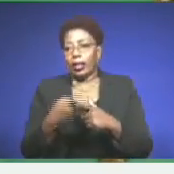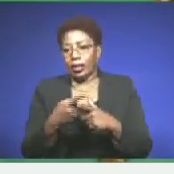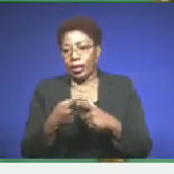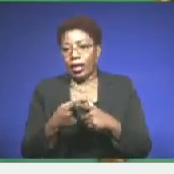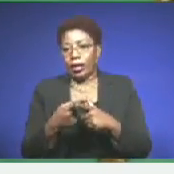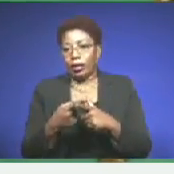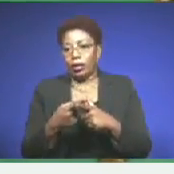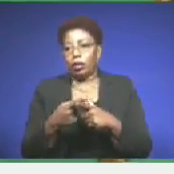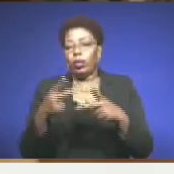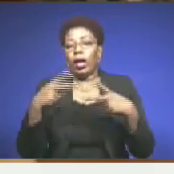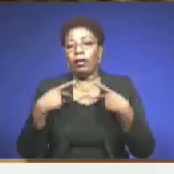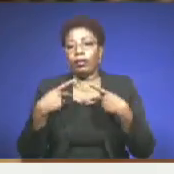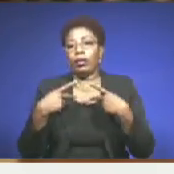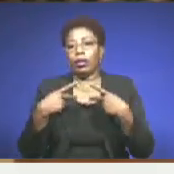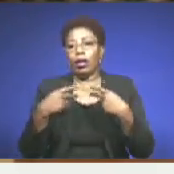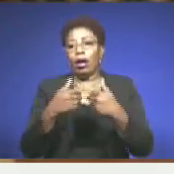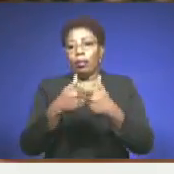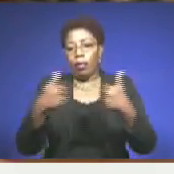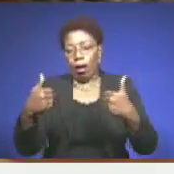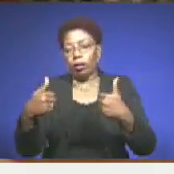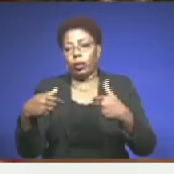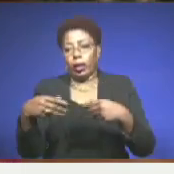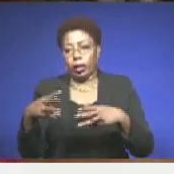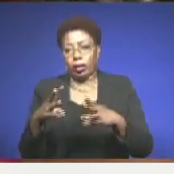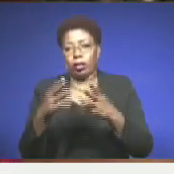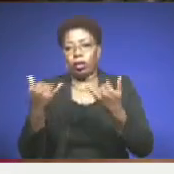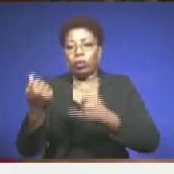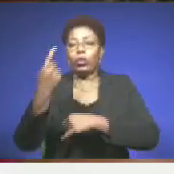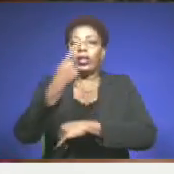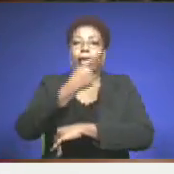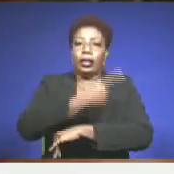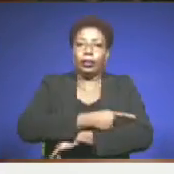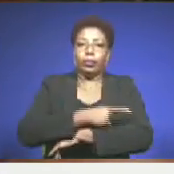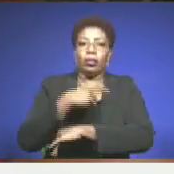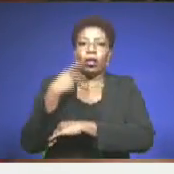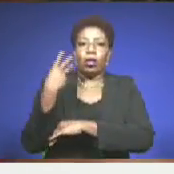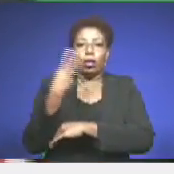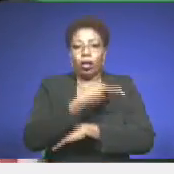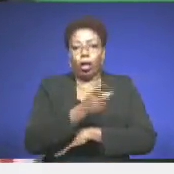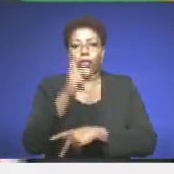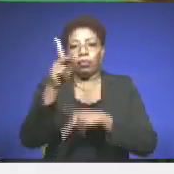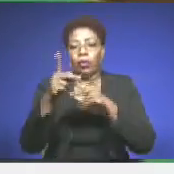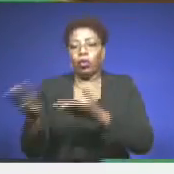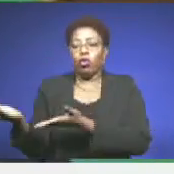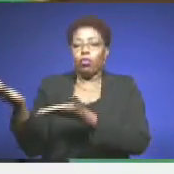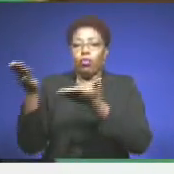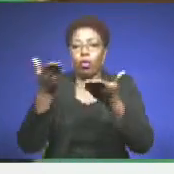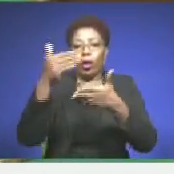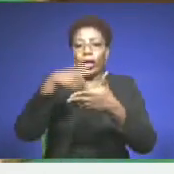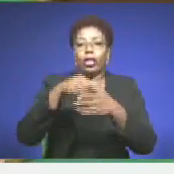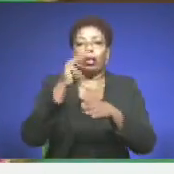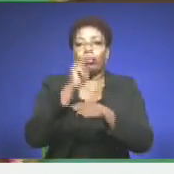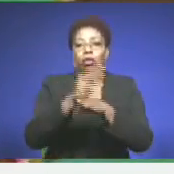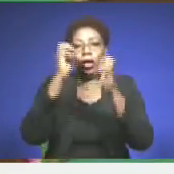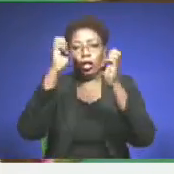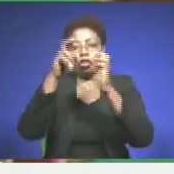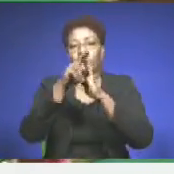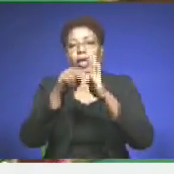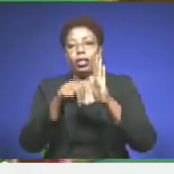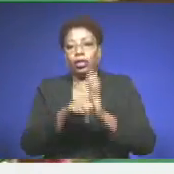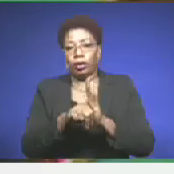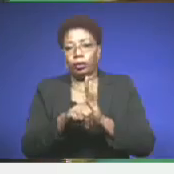unfortunately are going to have to part ways. Today, we have people who have been brought in to the Ministry of